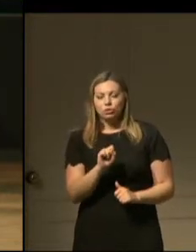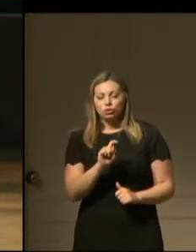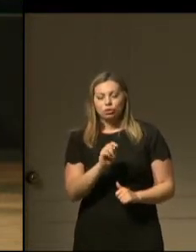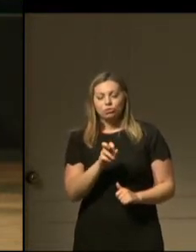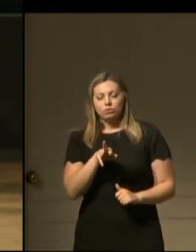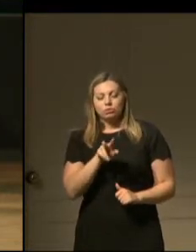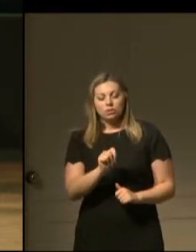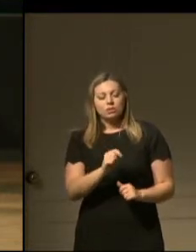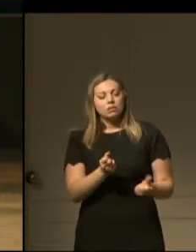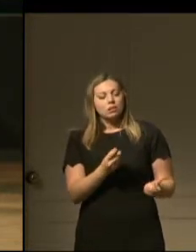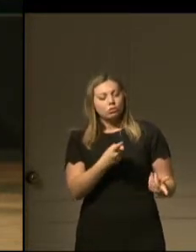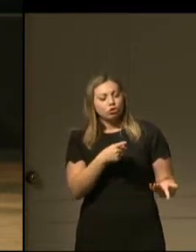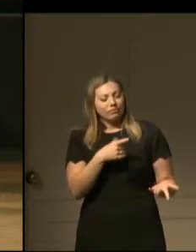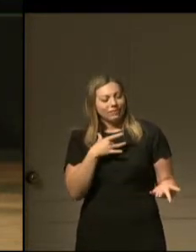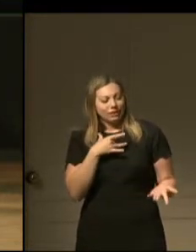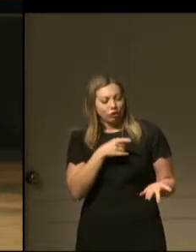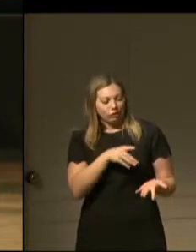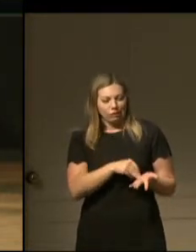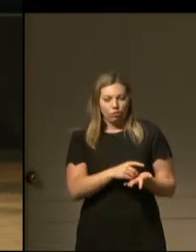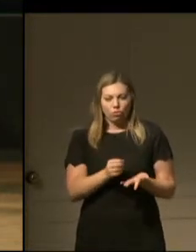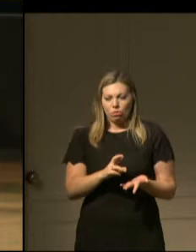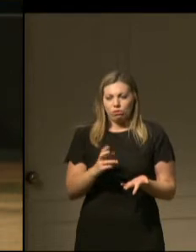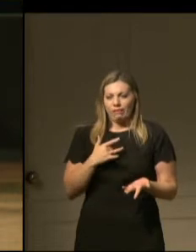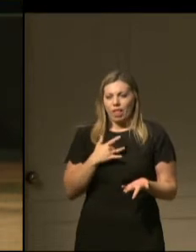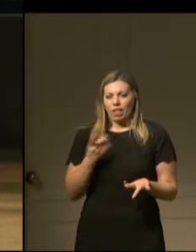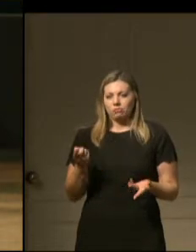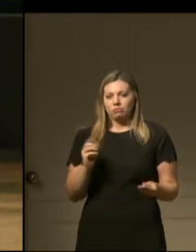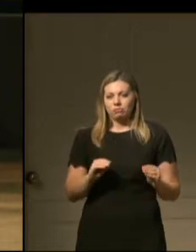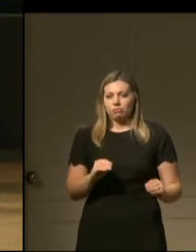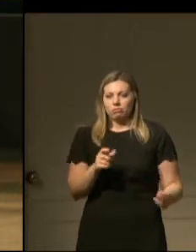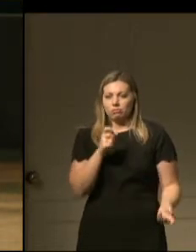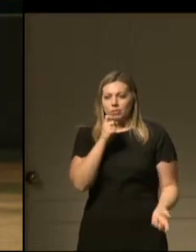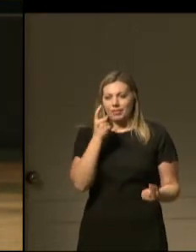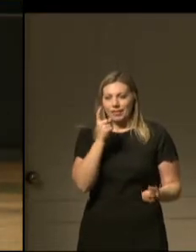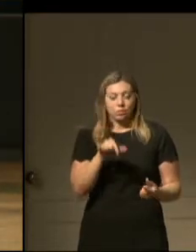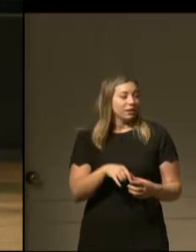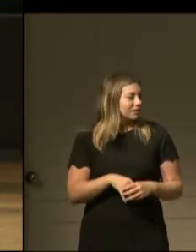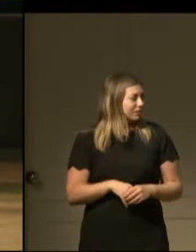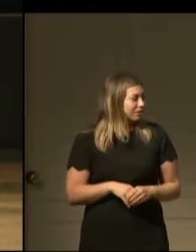feel like you were learning, or was it kind of snuck in there?